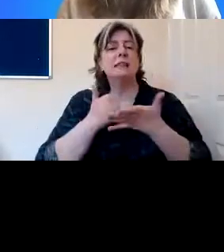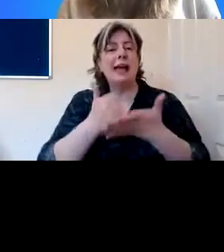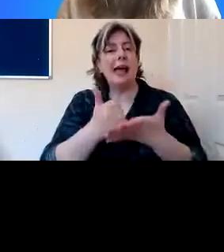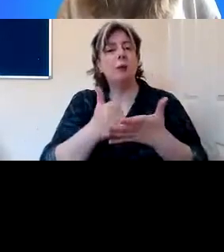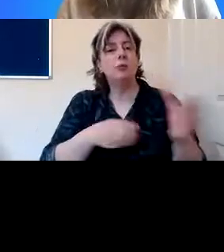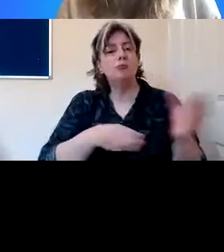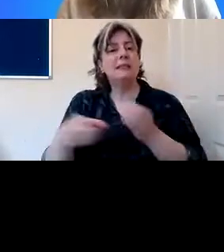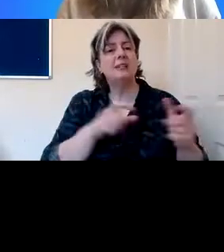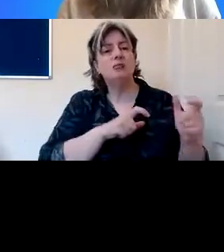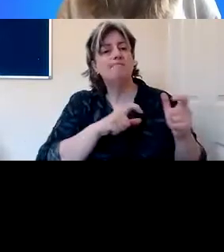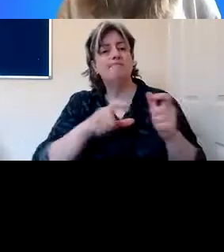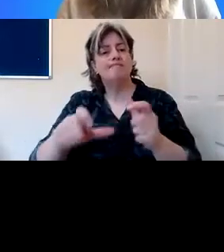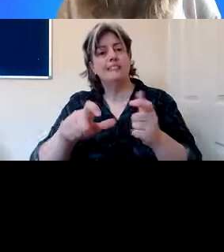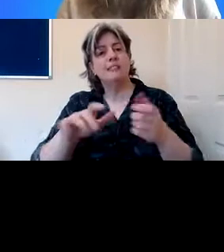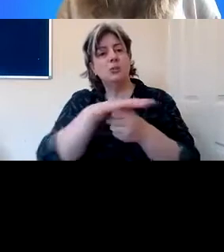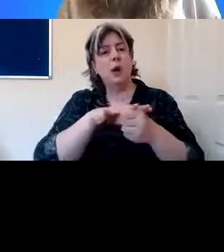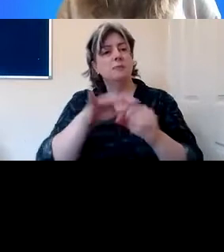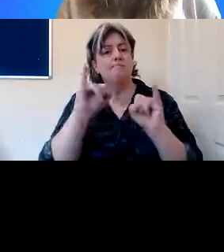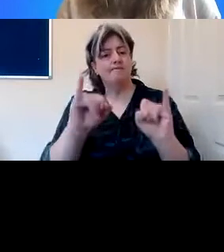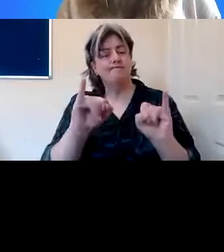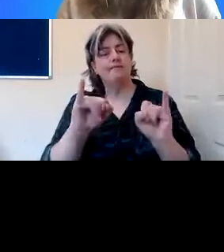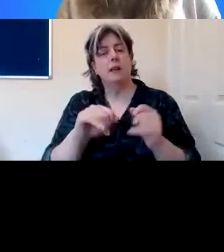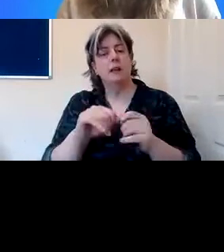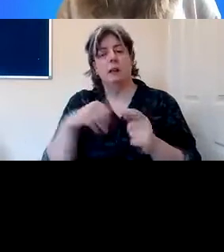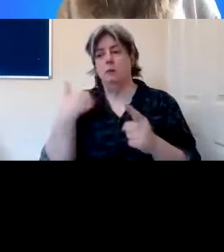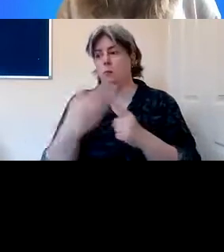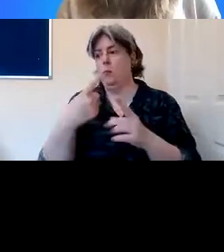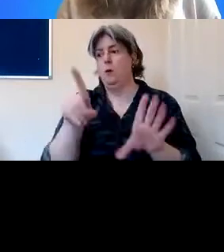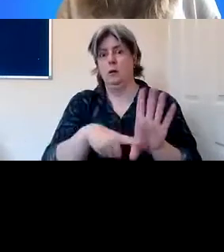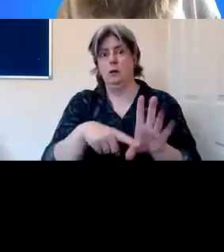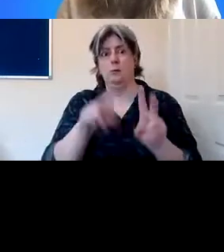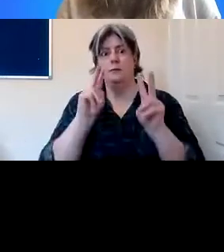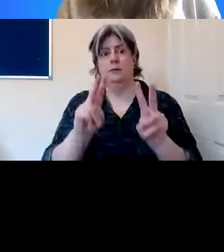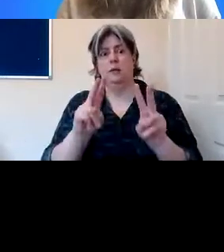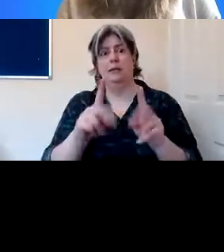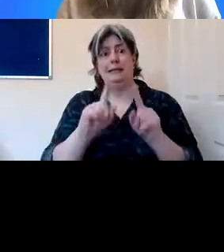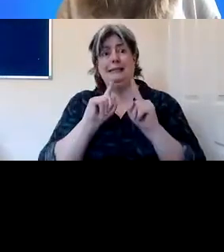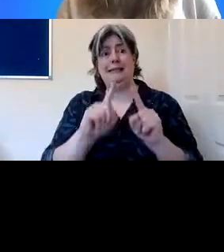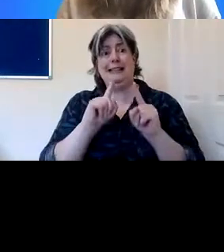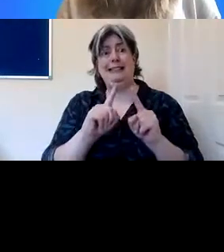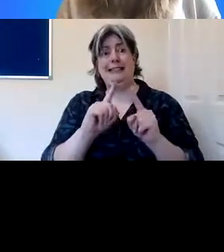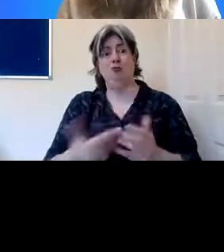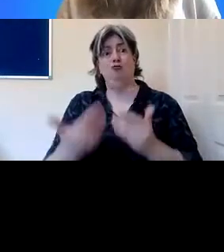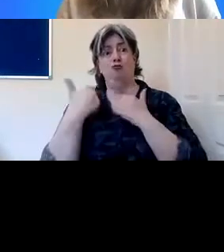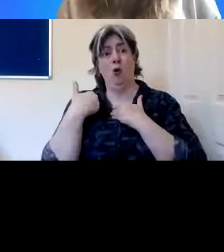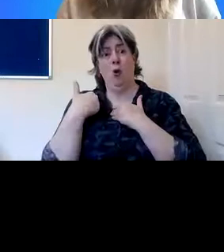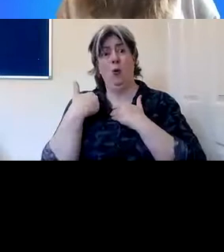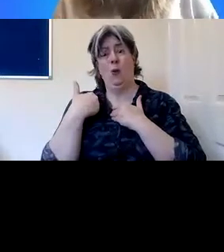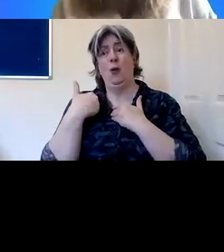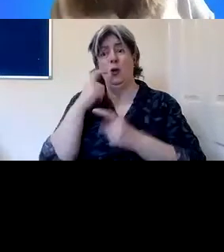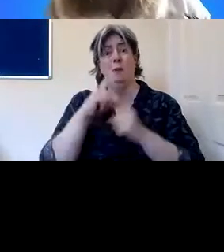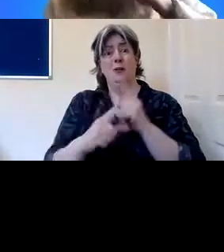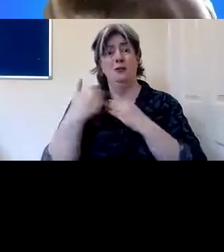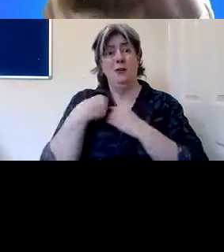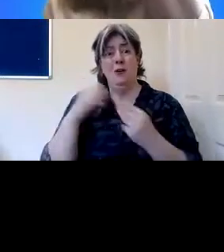vital role. If the last year has shown us anything, it's how vital a role in the community, as well as the school school